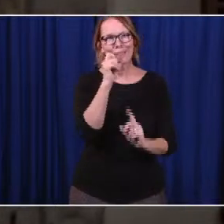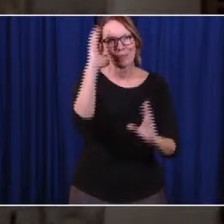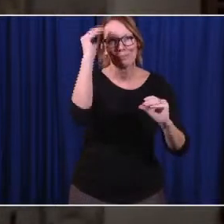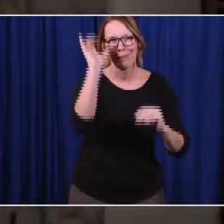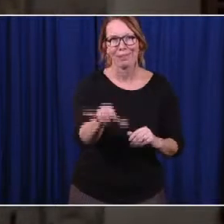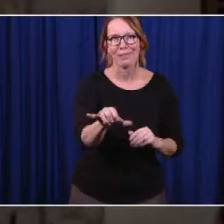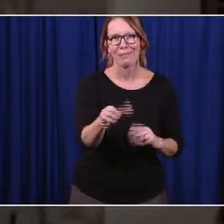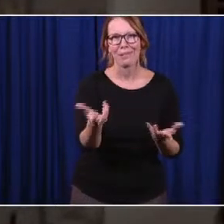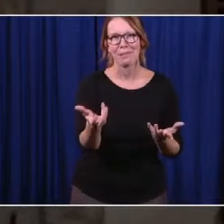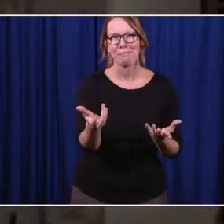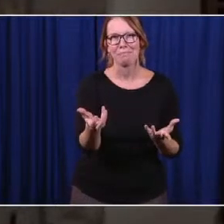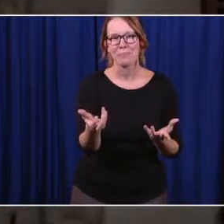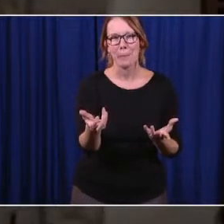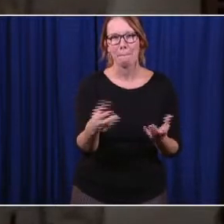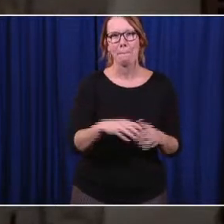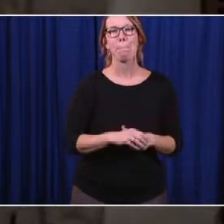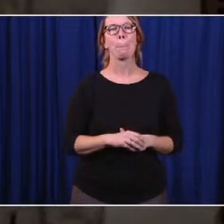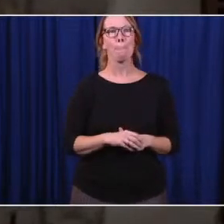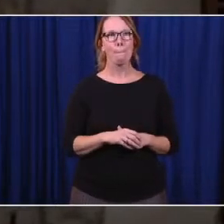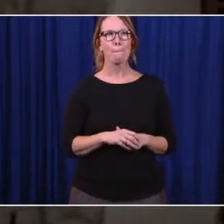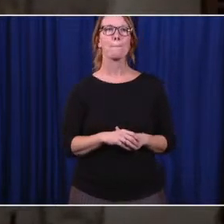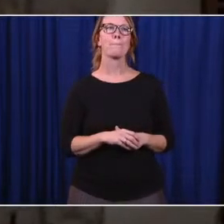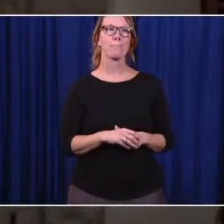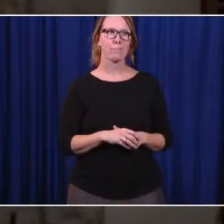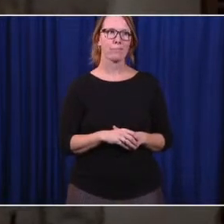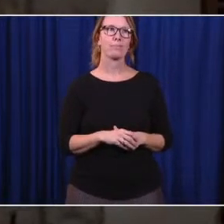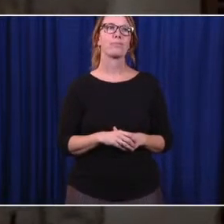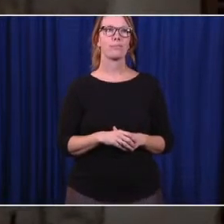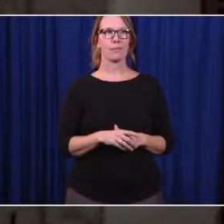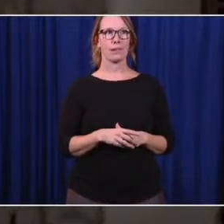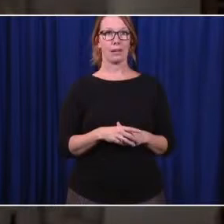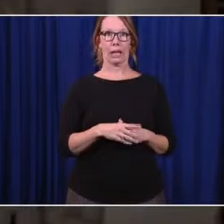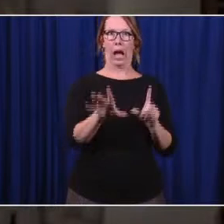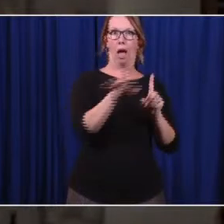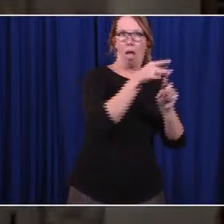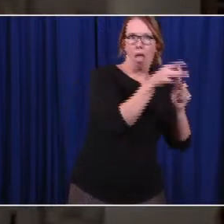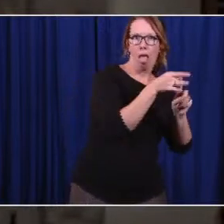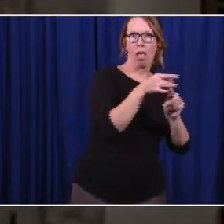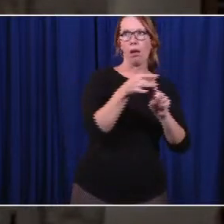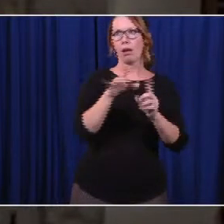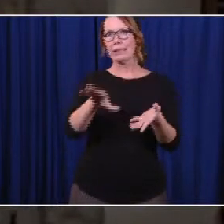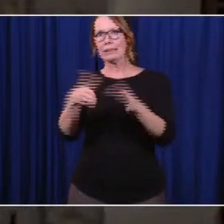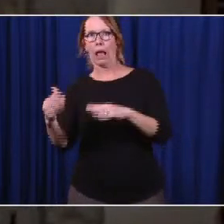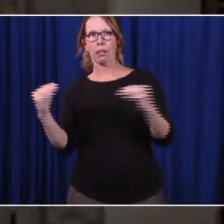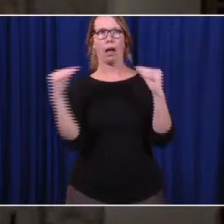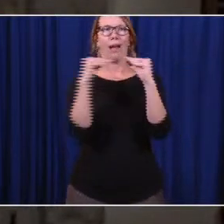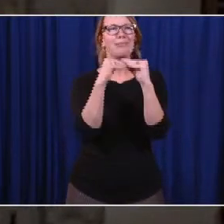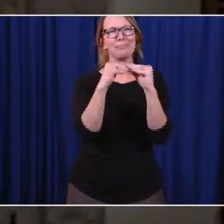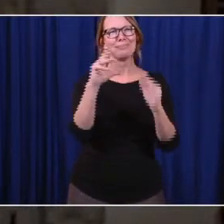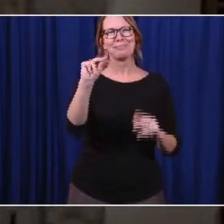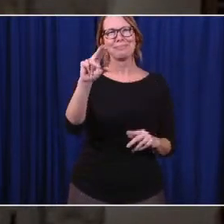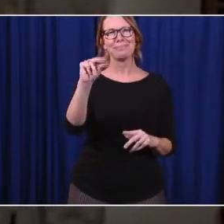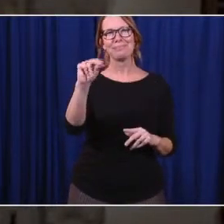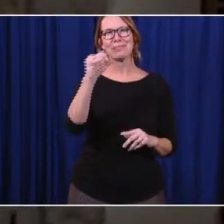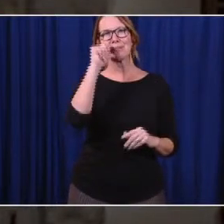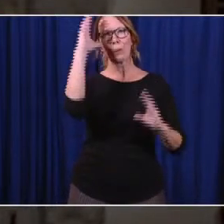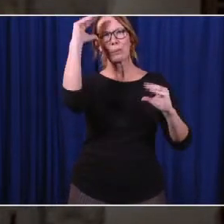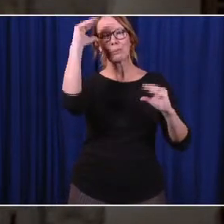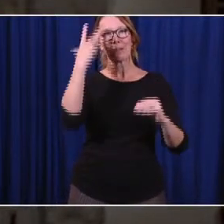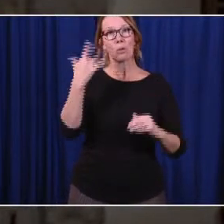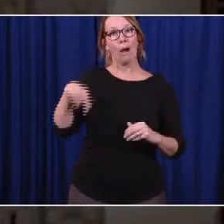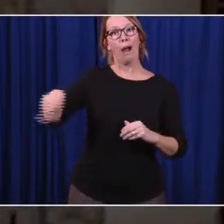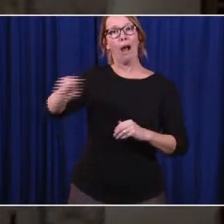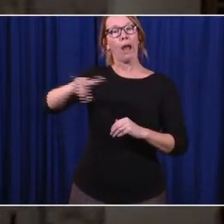proportion, as the number of cases. because of the improvement in the